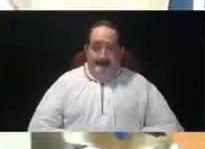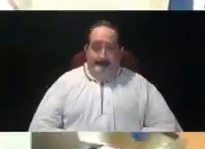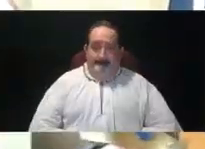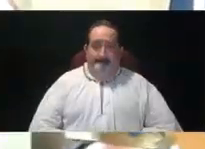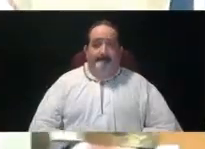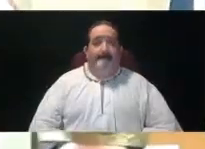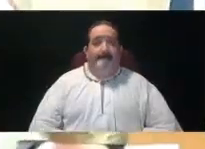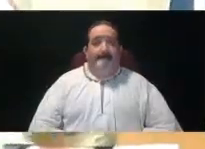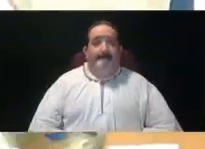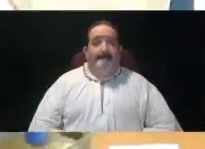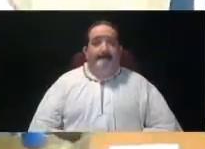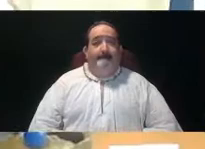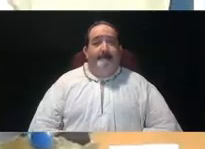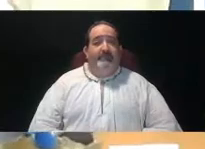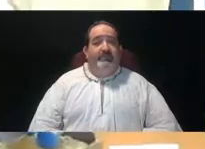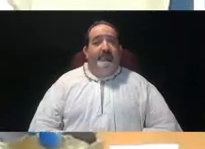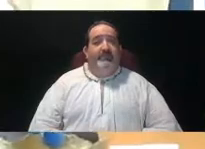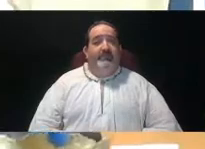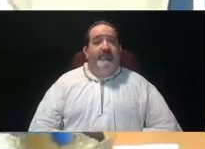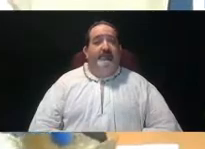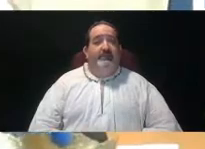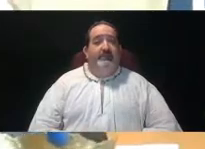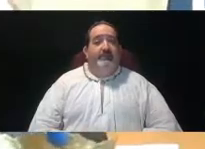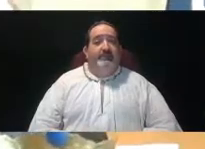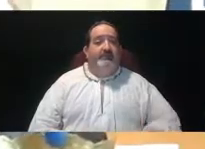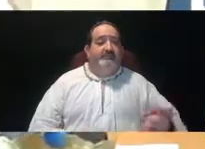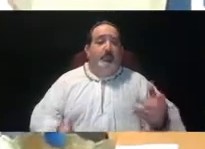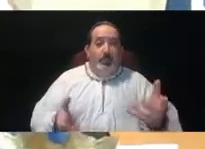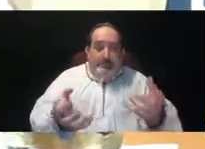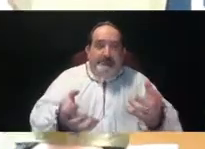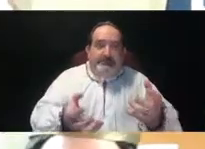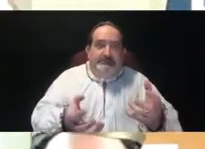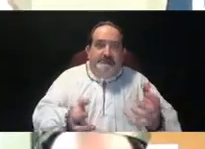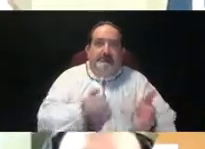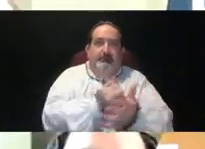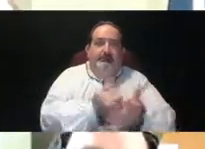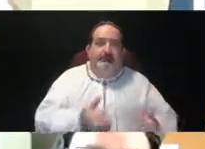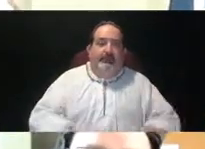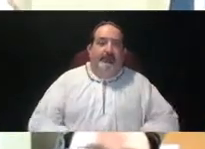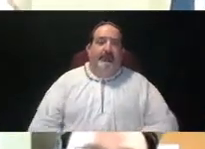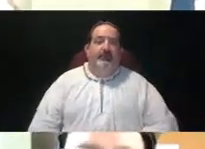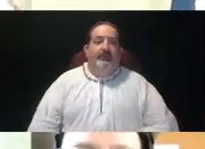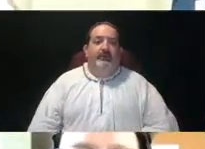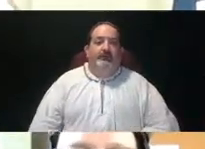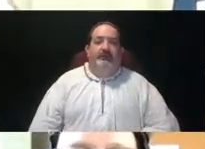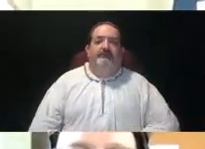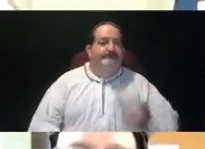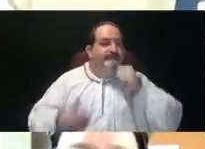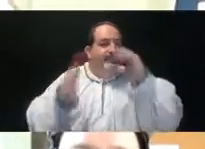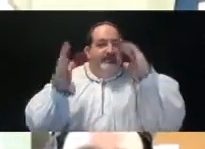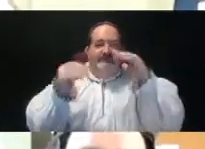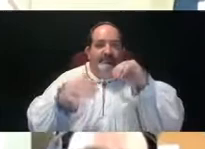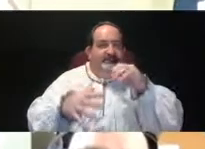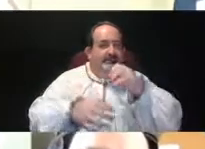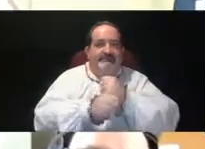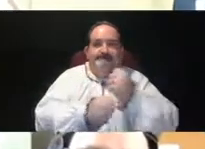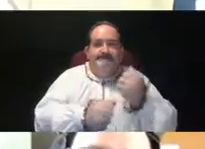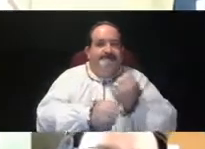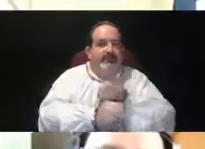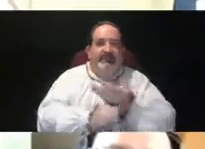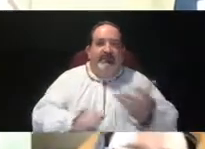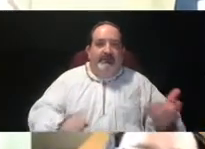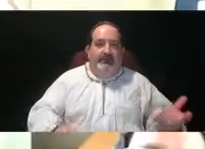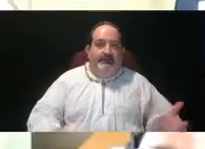sincerely does it from her wanting to. She's not expecting anything